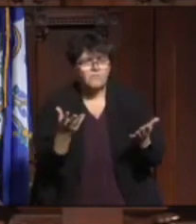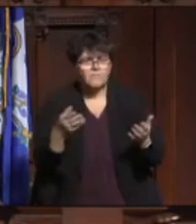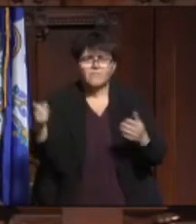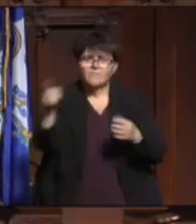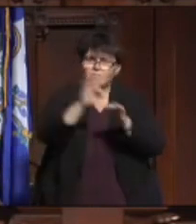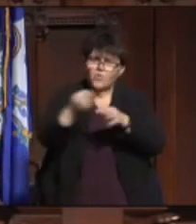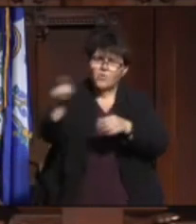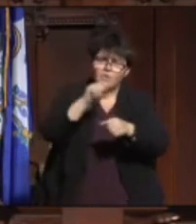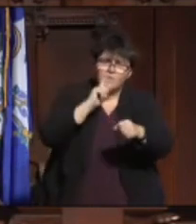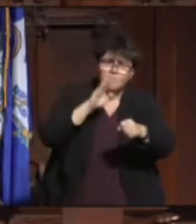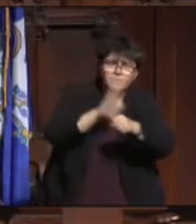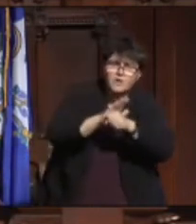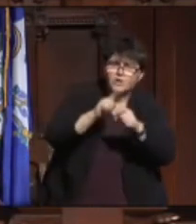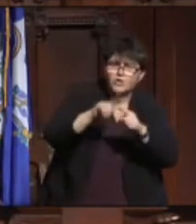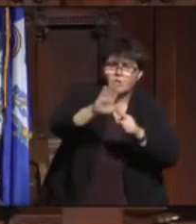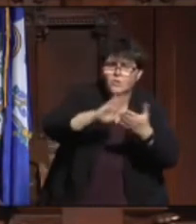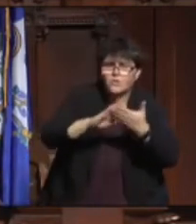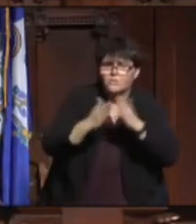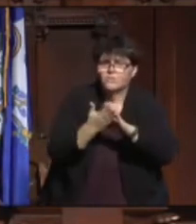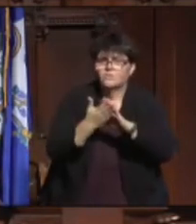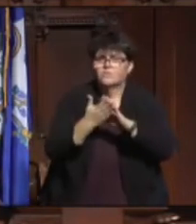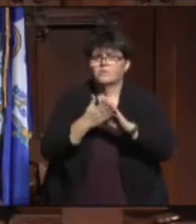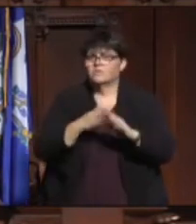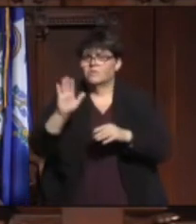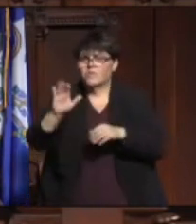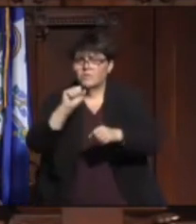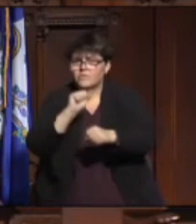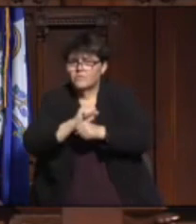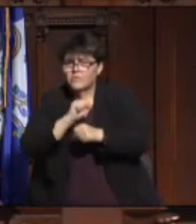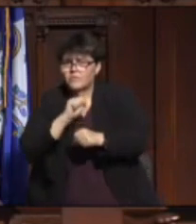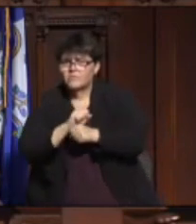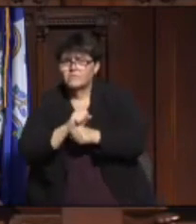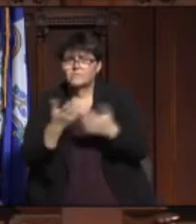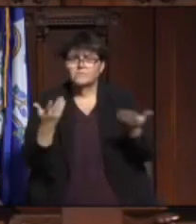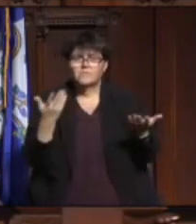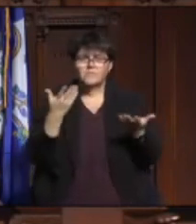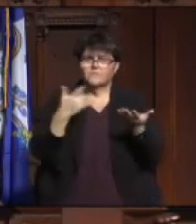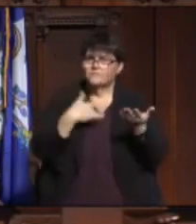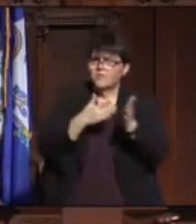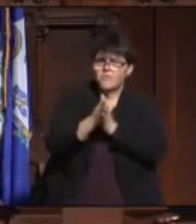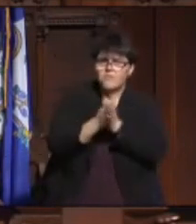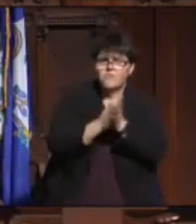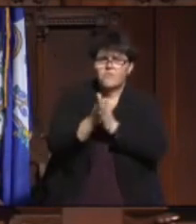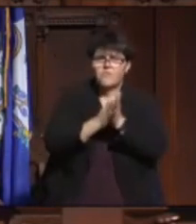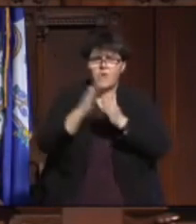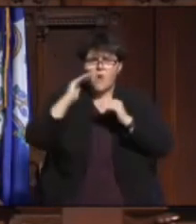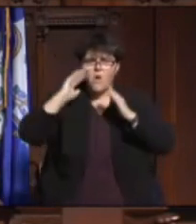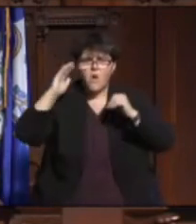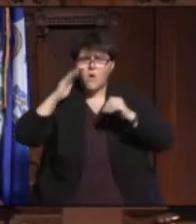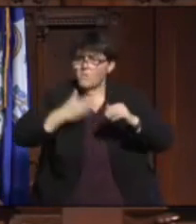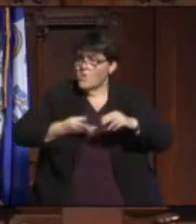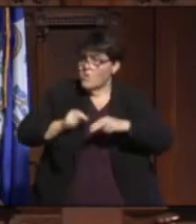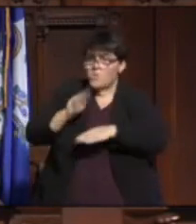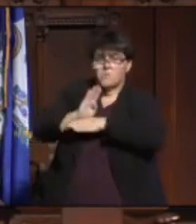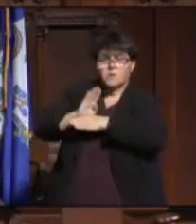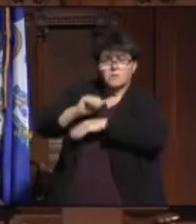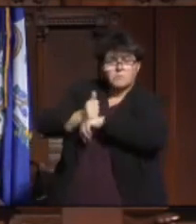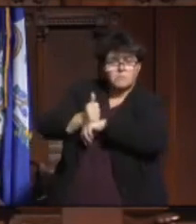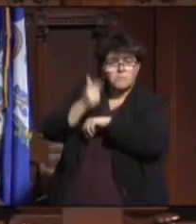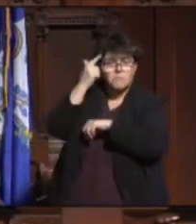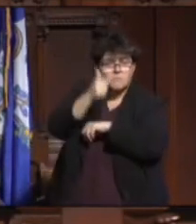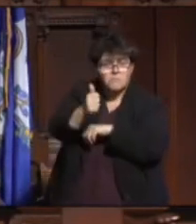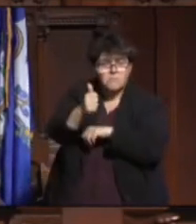insights and experience you need to start your own business. Our budget builds on $275